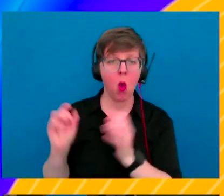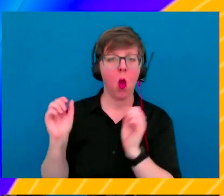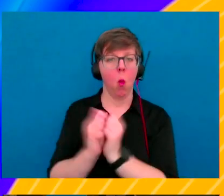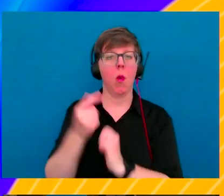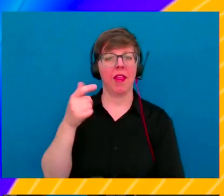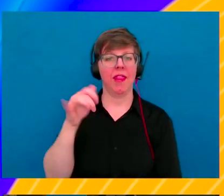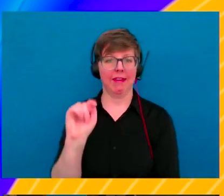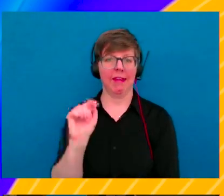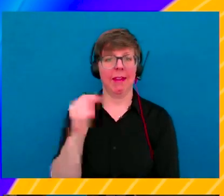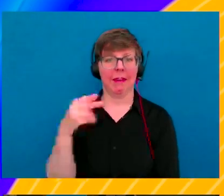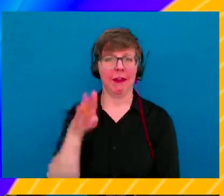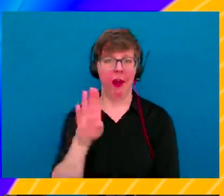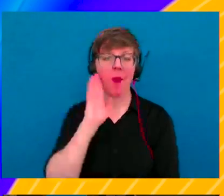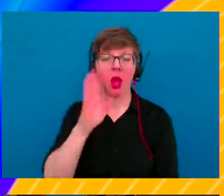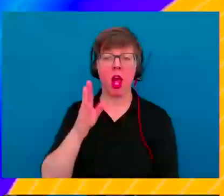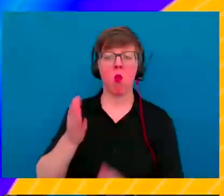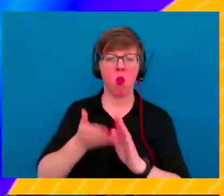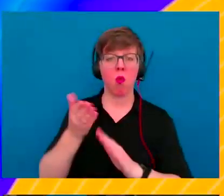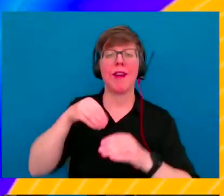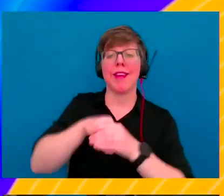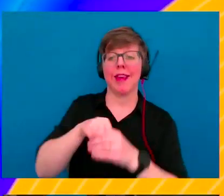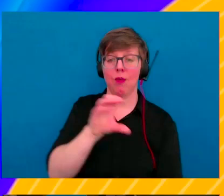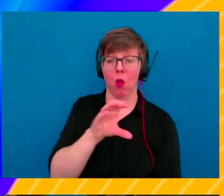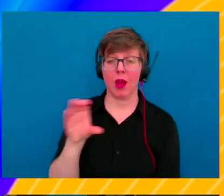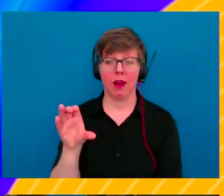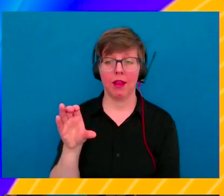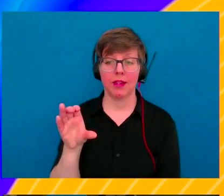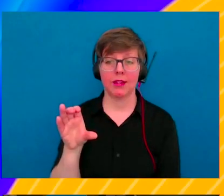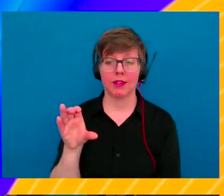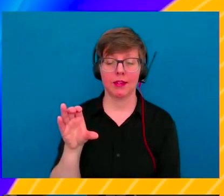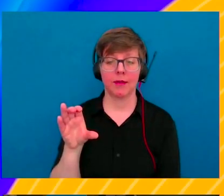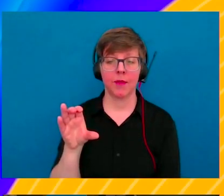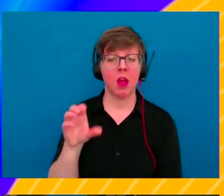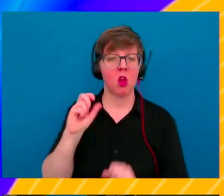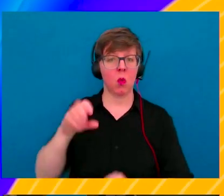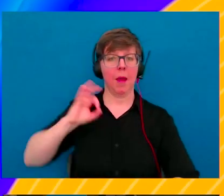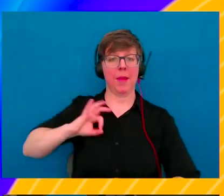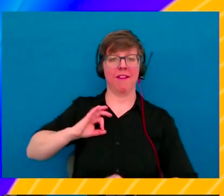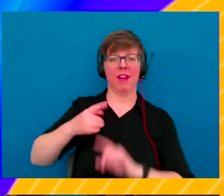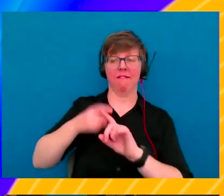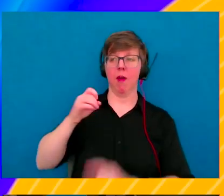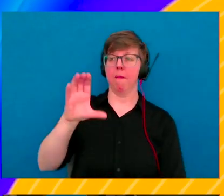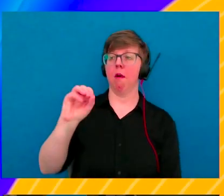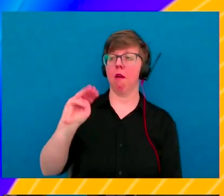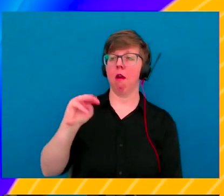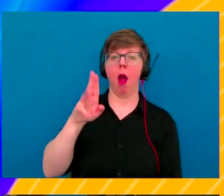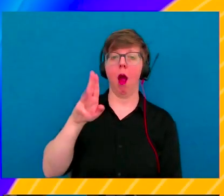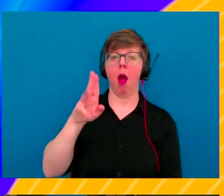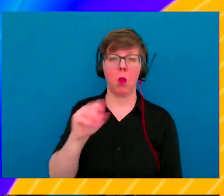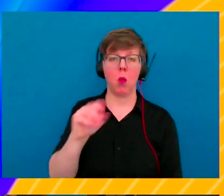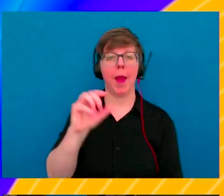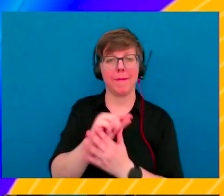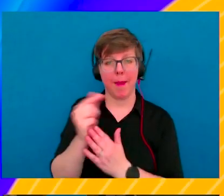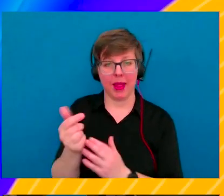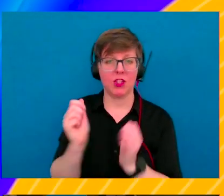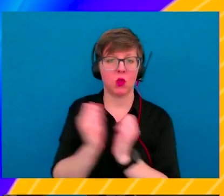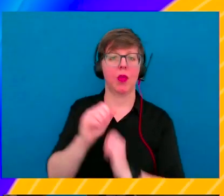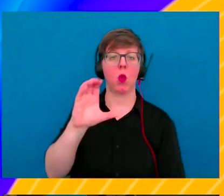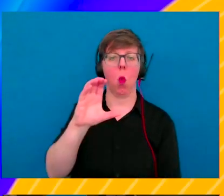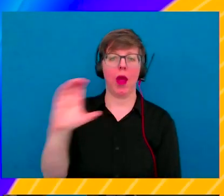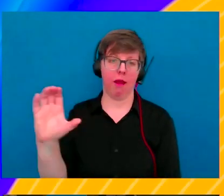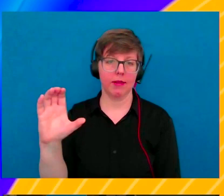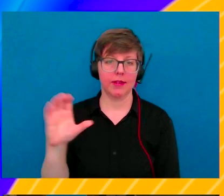CodeCatalyst. You keep your code inside of GitHub, but you can benefit from the compute and pipelines of CodeCatalyst. And then I'll show you